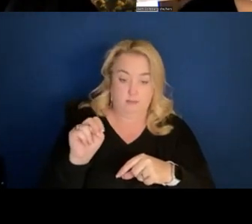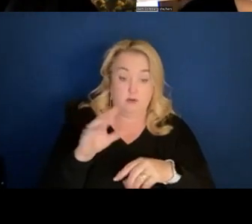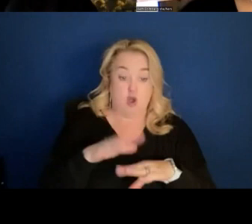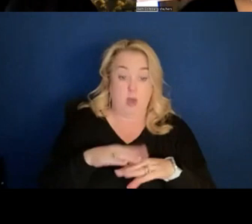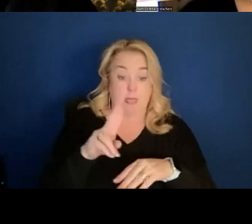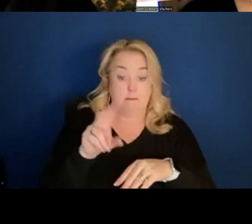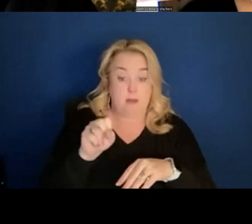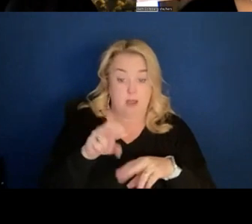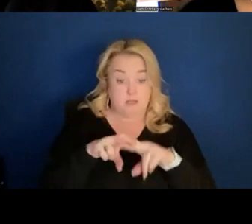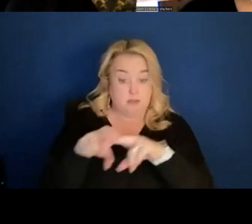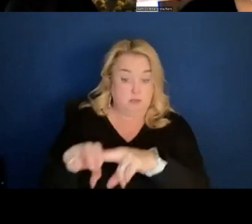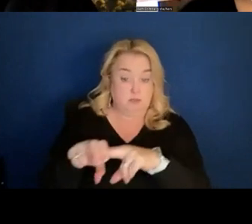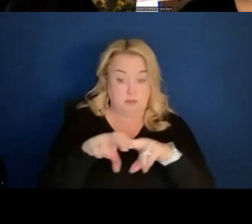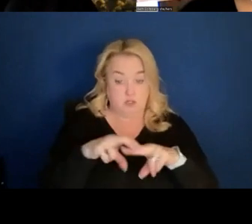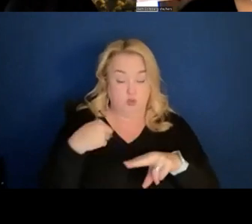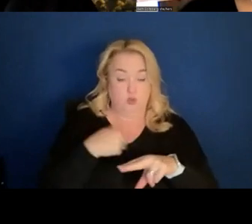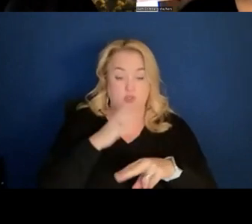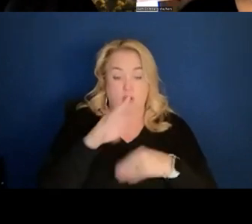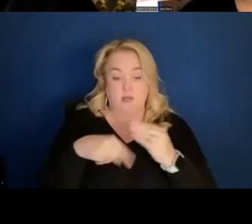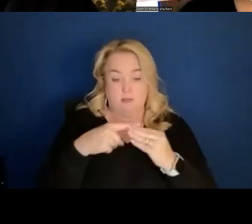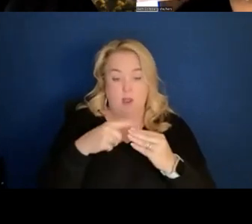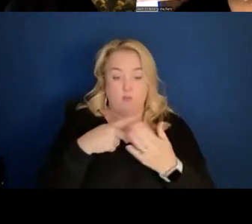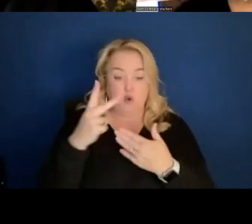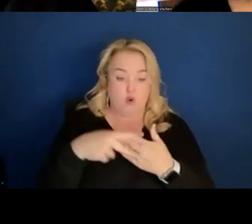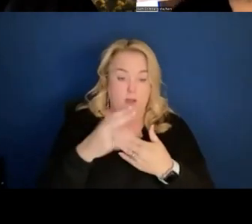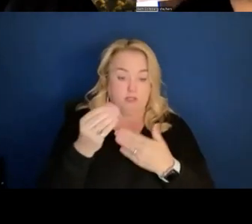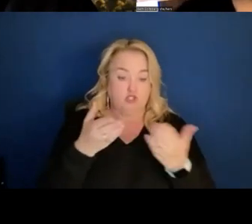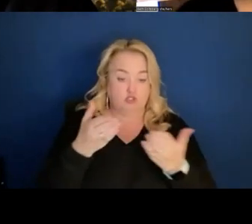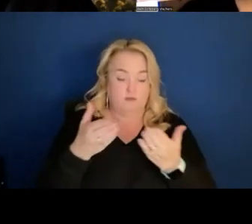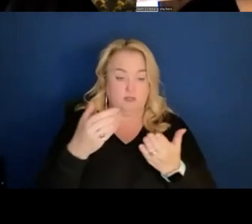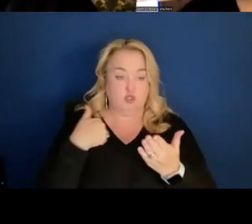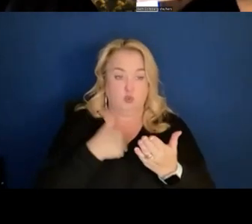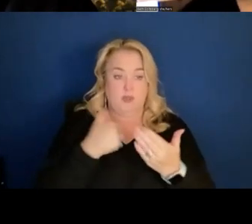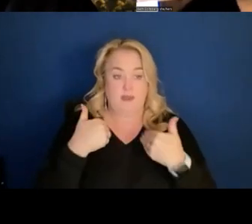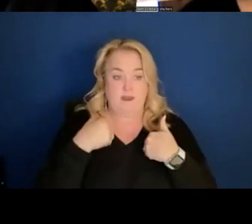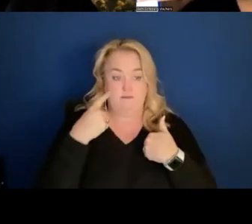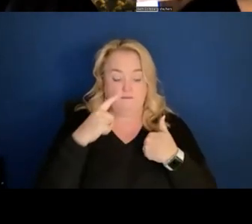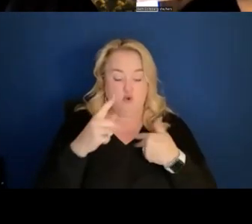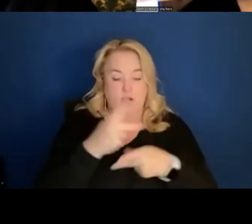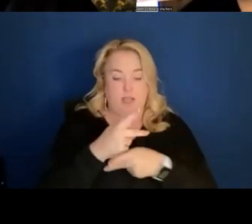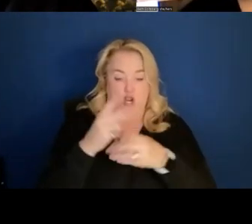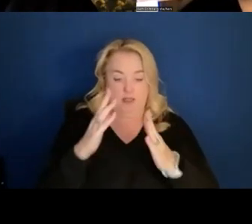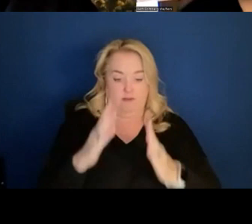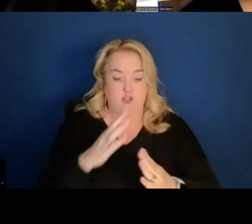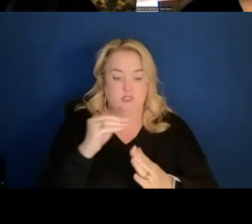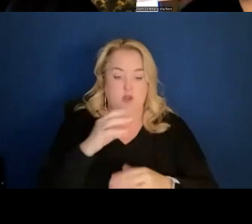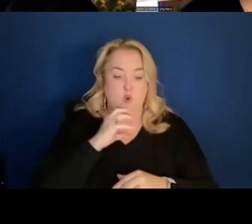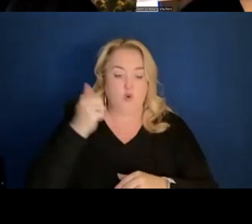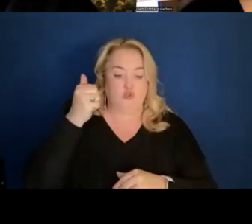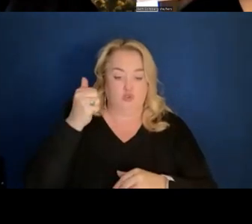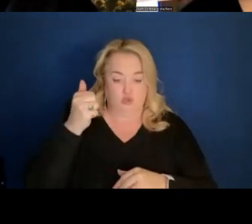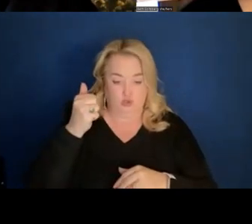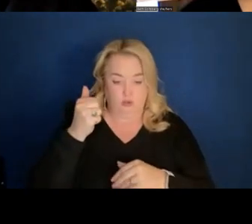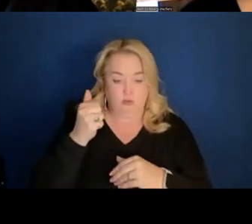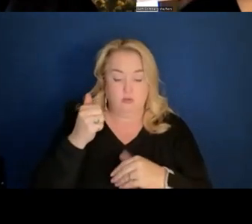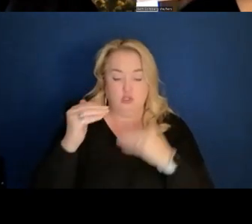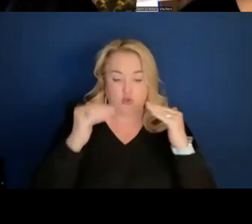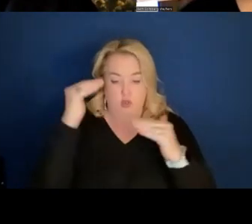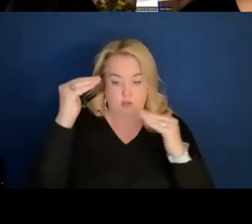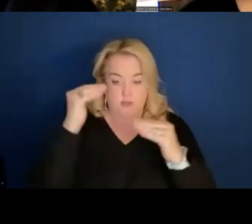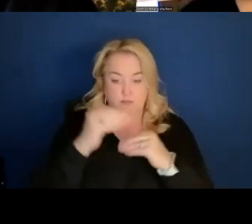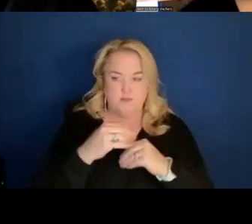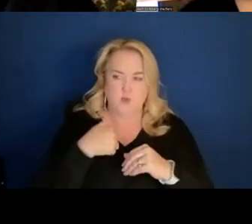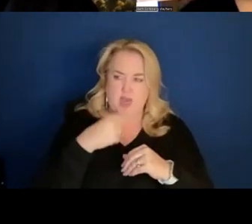we talked about all of the programs and services that we offer for caregivers and for older adults in Loudoun County. I